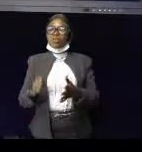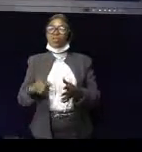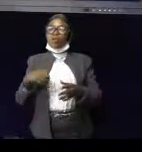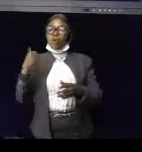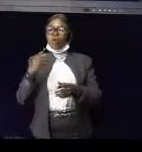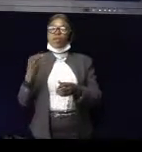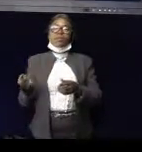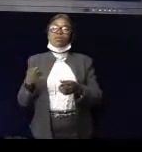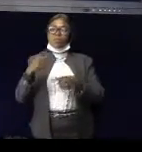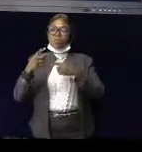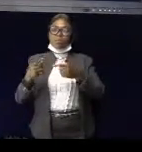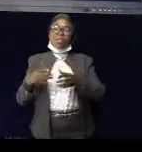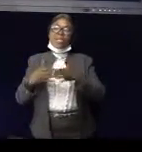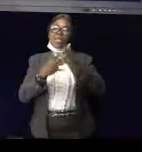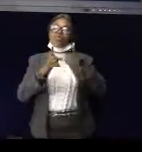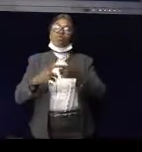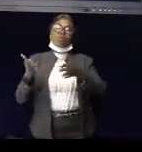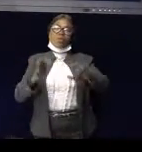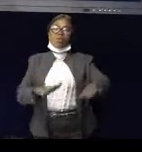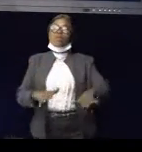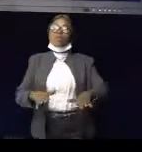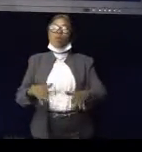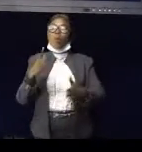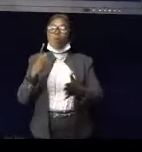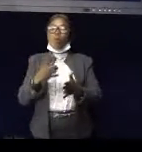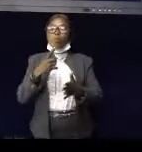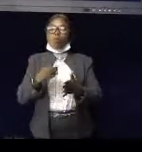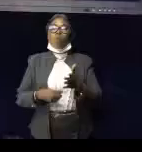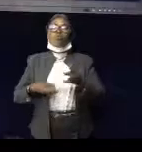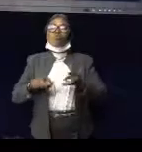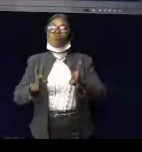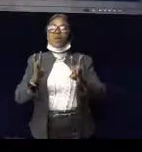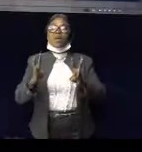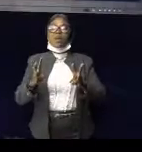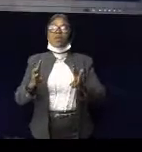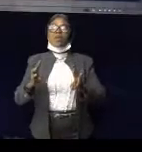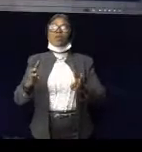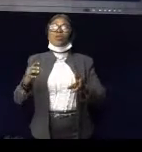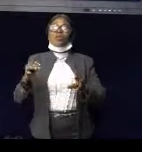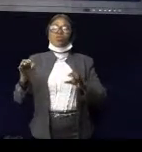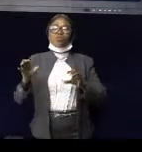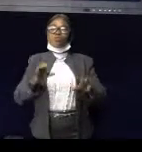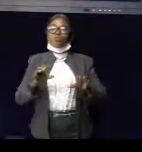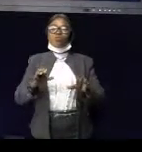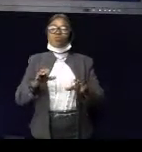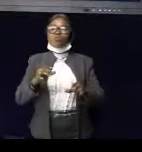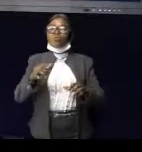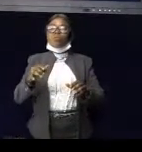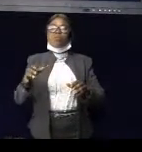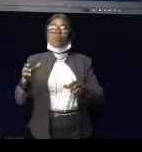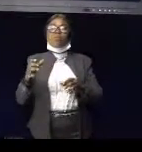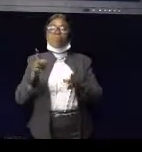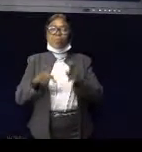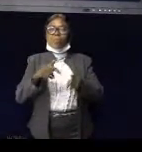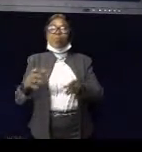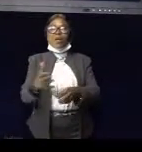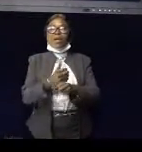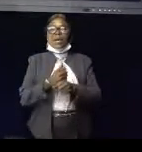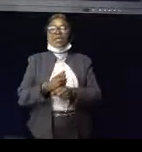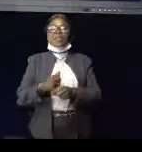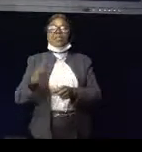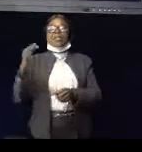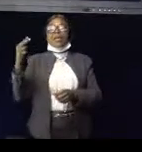always death. What are the means of contracting HIV/AIDS? Means of